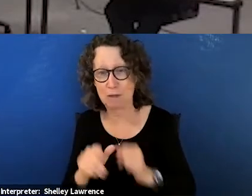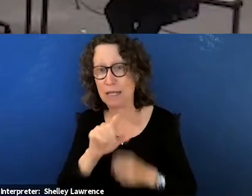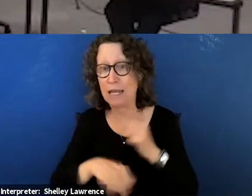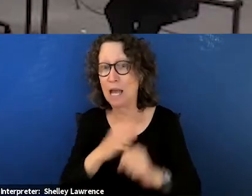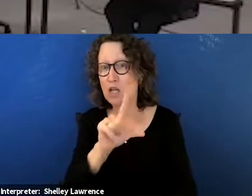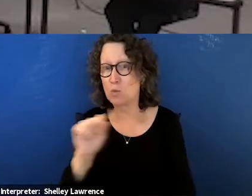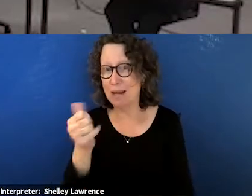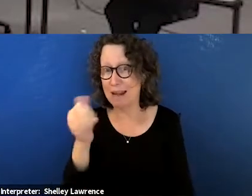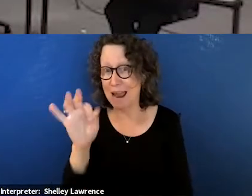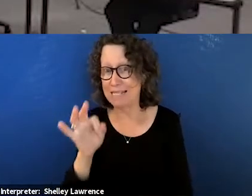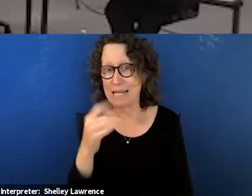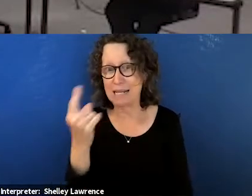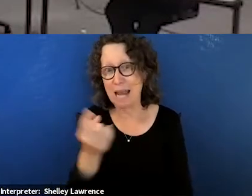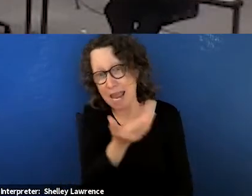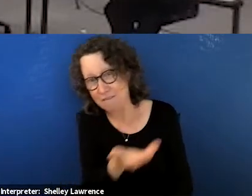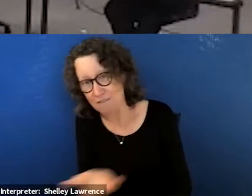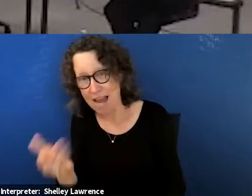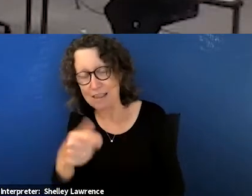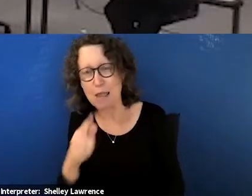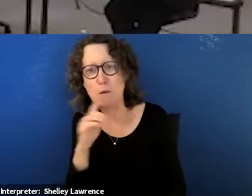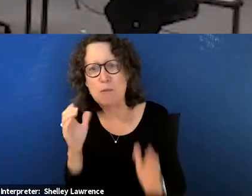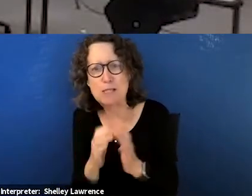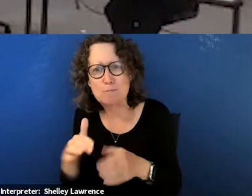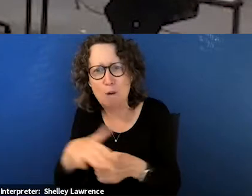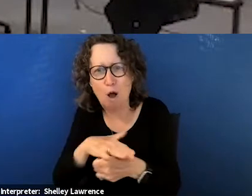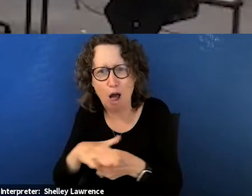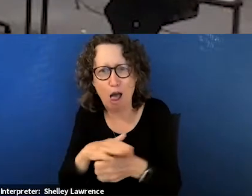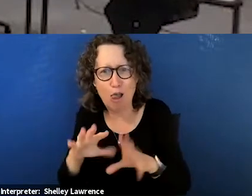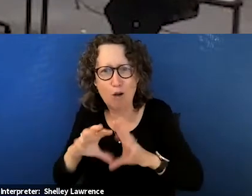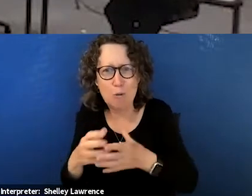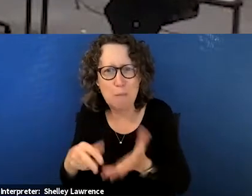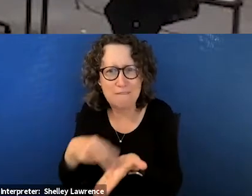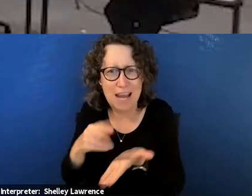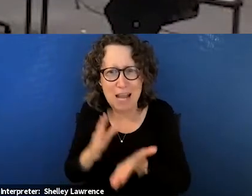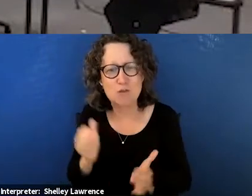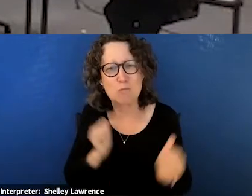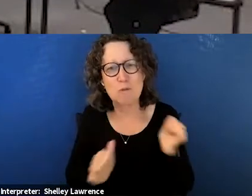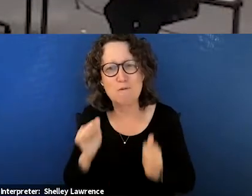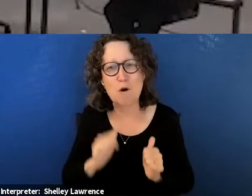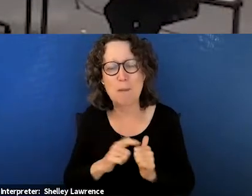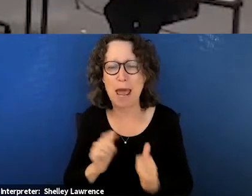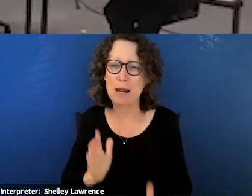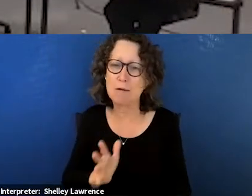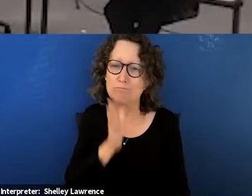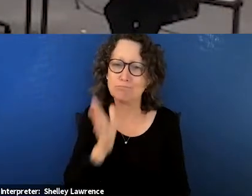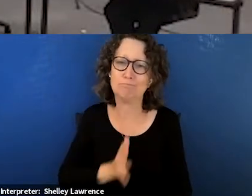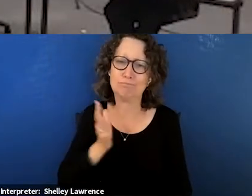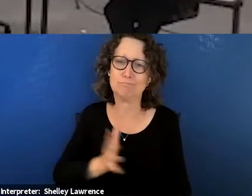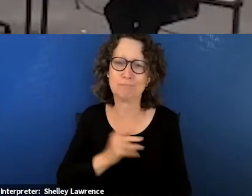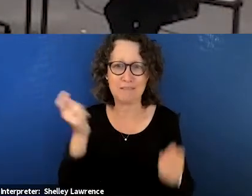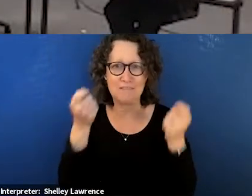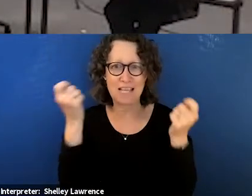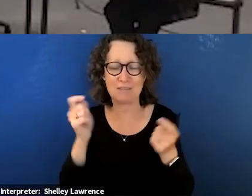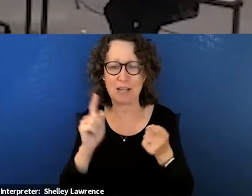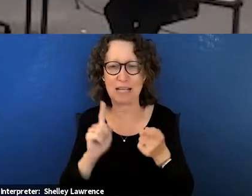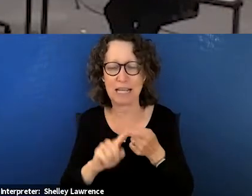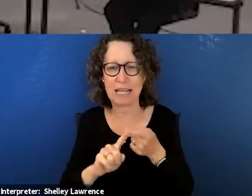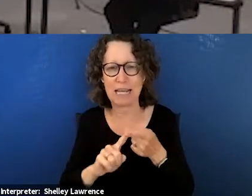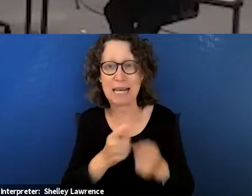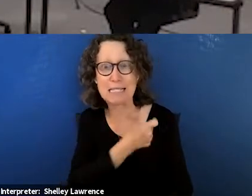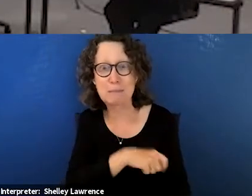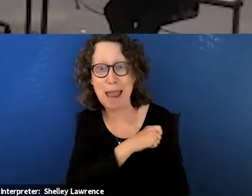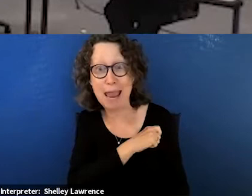2019, they were invited with a small group of local dancers to perform at a prestigious flamenco festival in Jerez,